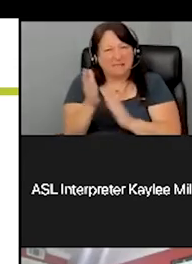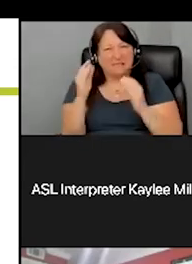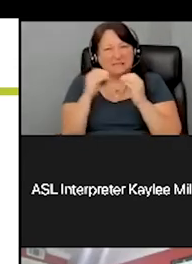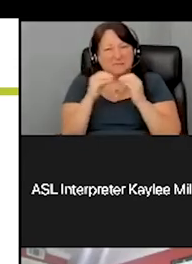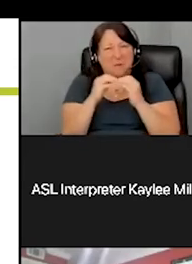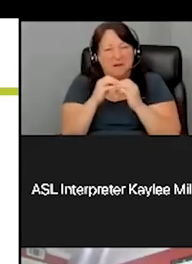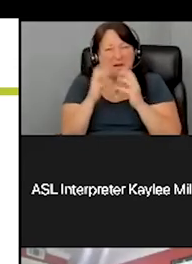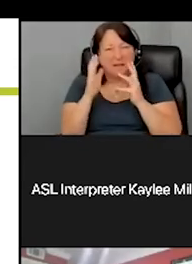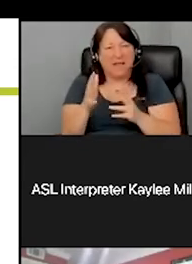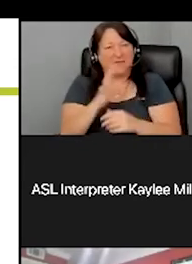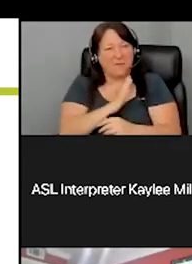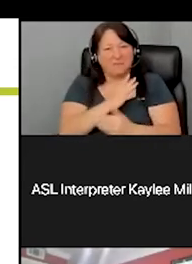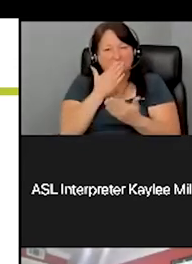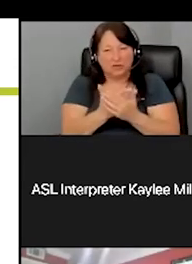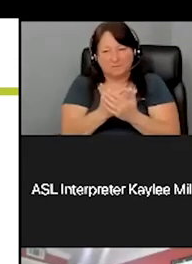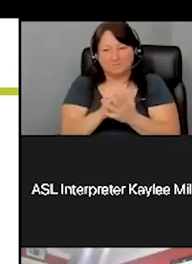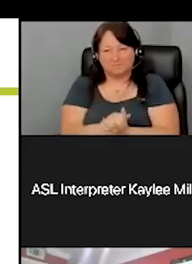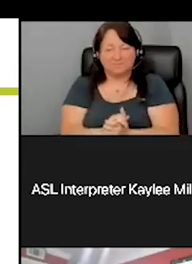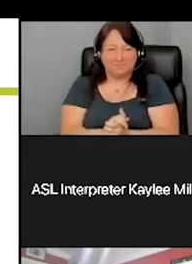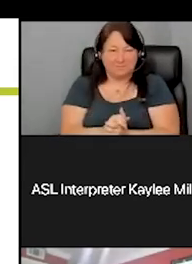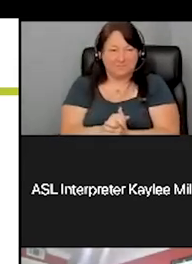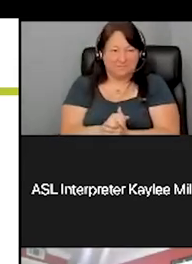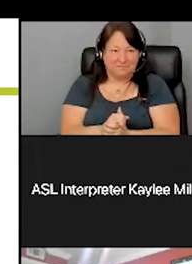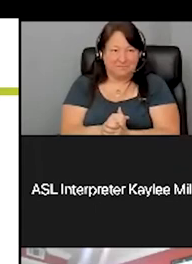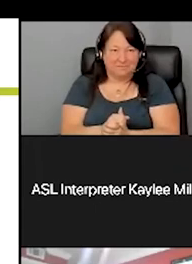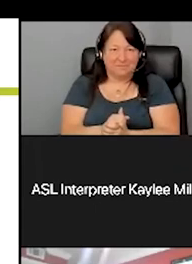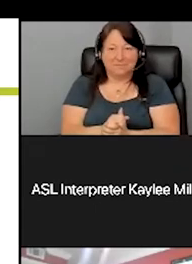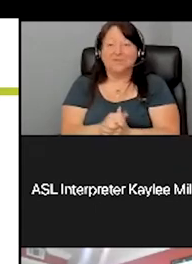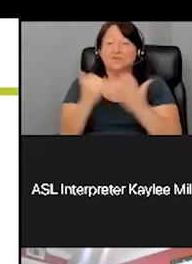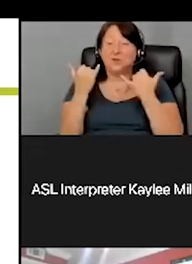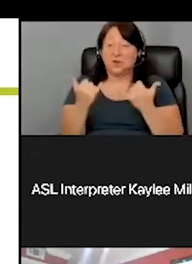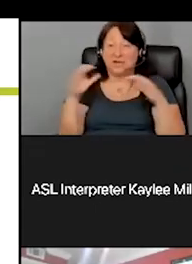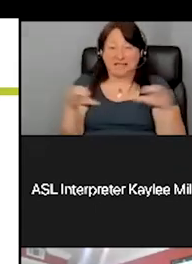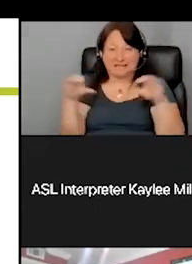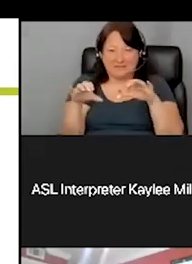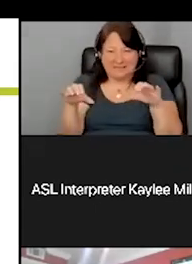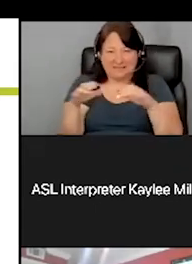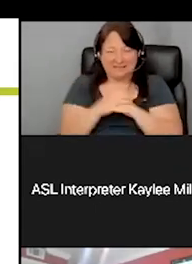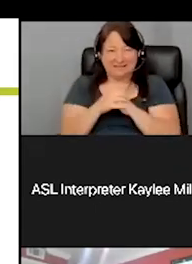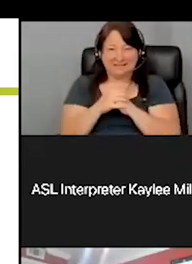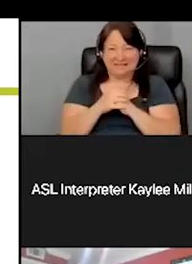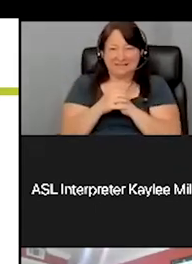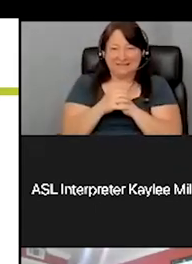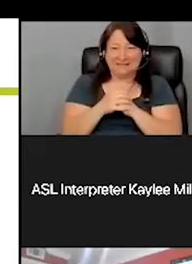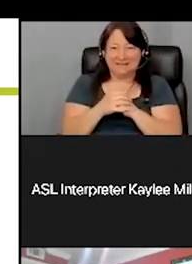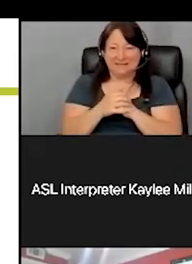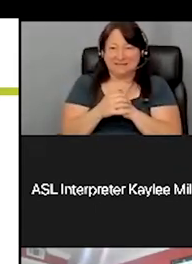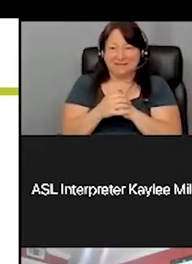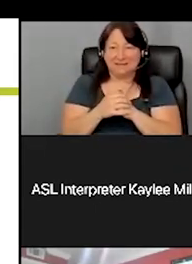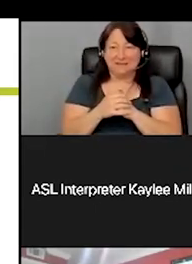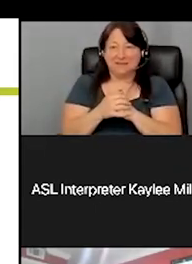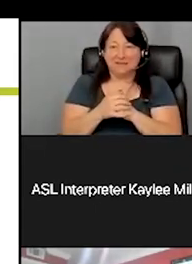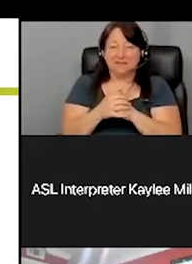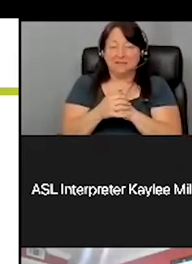Okay, sounds good. We're good. So current activities, you know, what we're doing, what's happening,